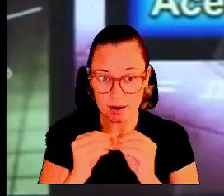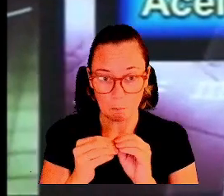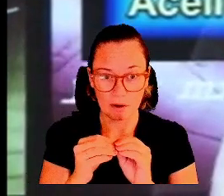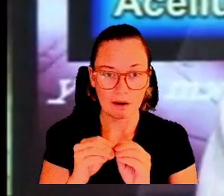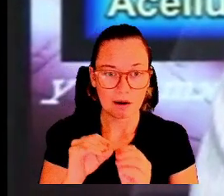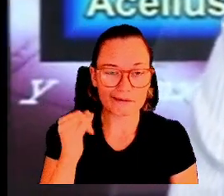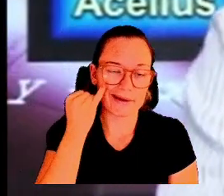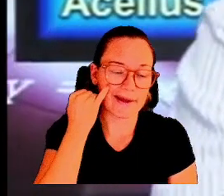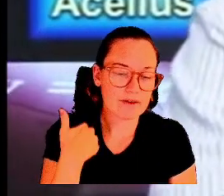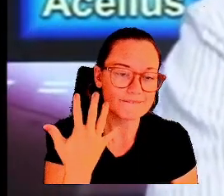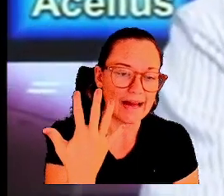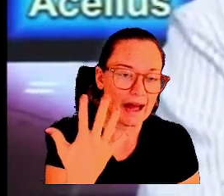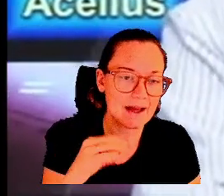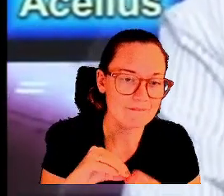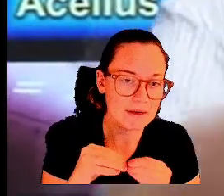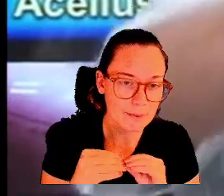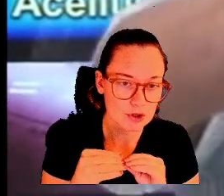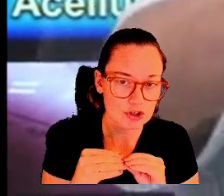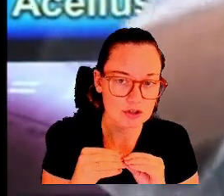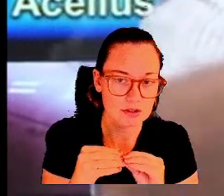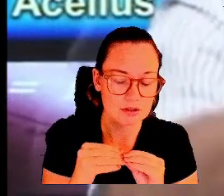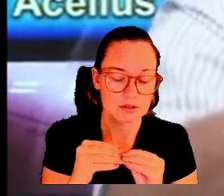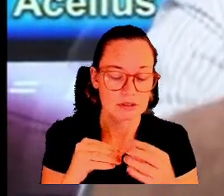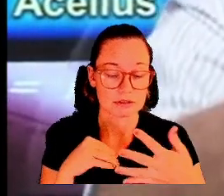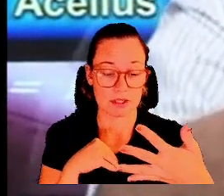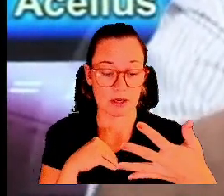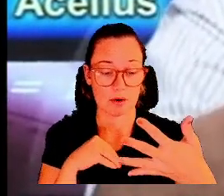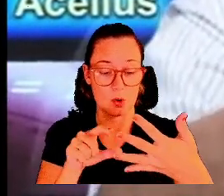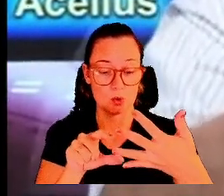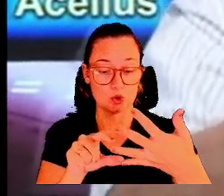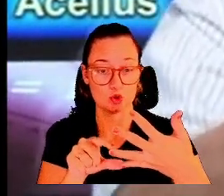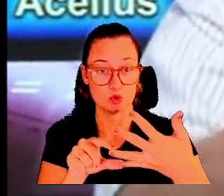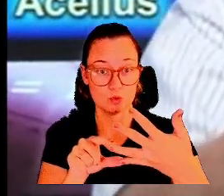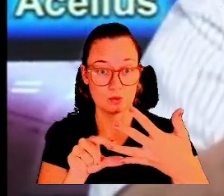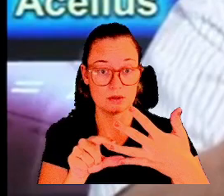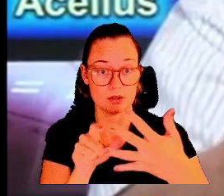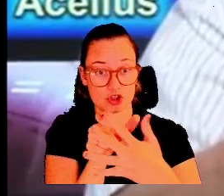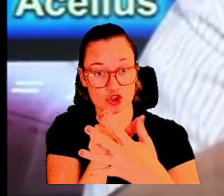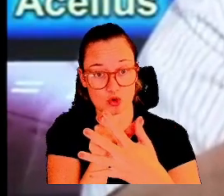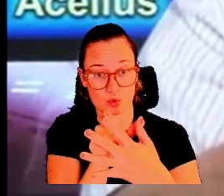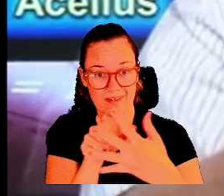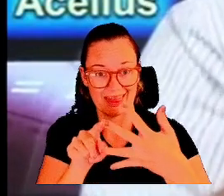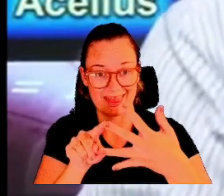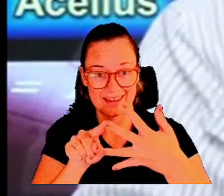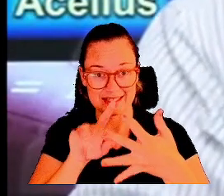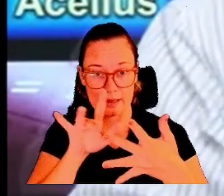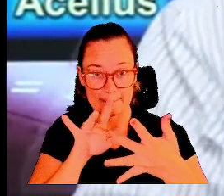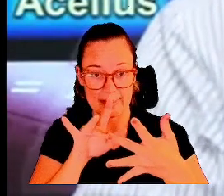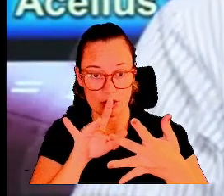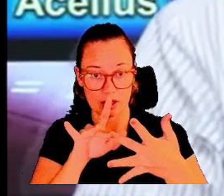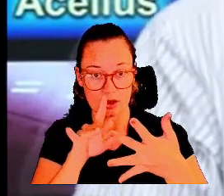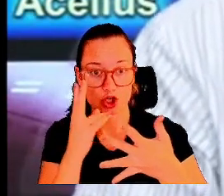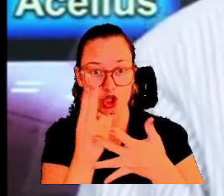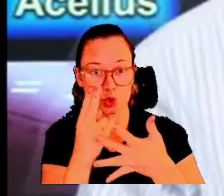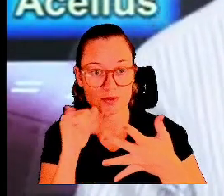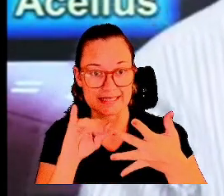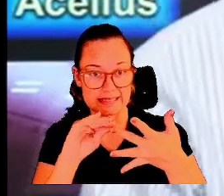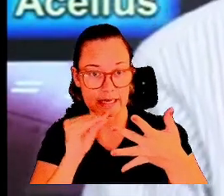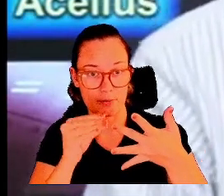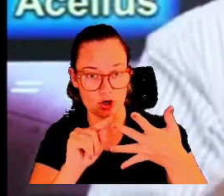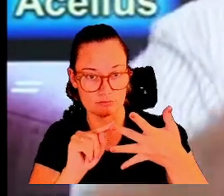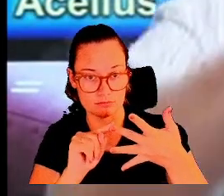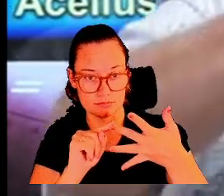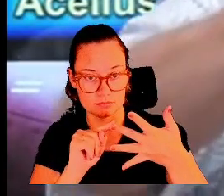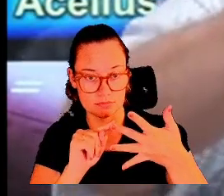numbers, then I would have 2 below, 2 above, and there would be 1 right in the middle. But when you have an even number of numbers,